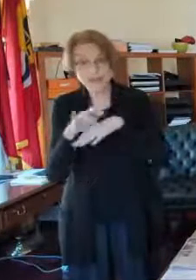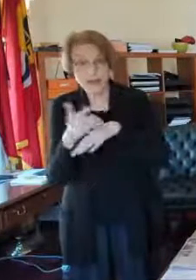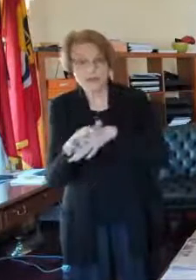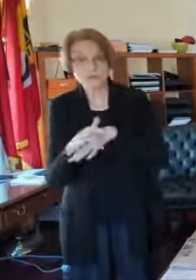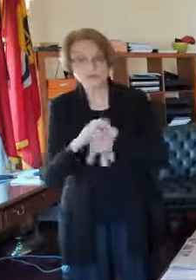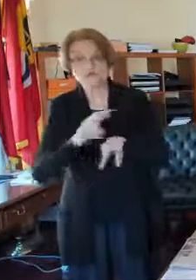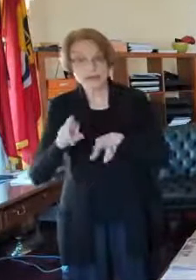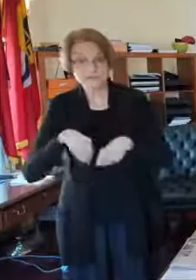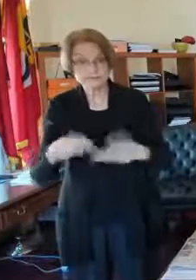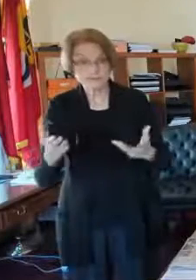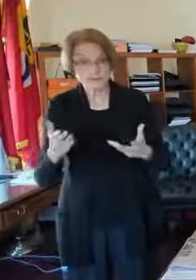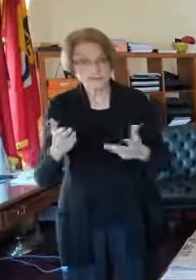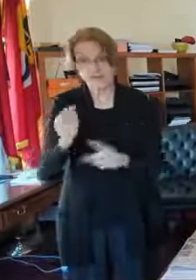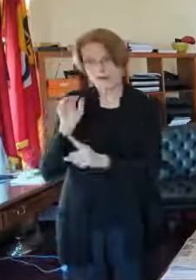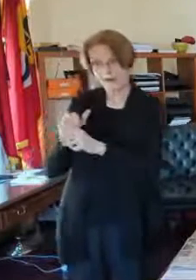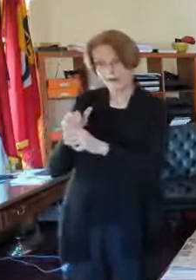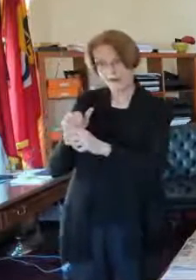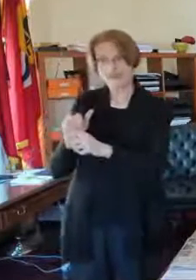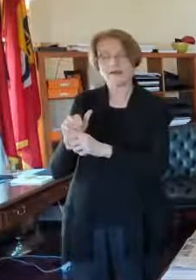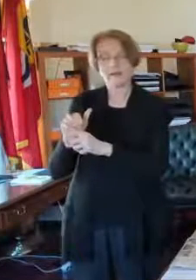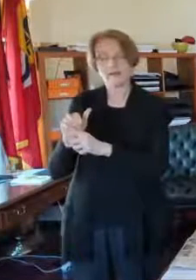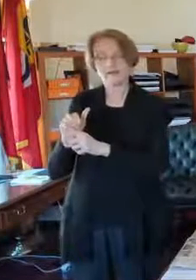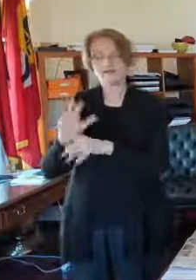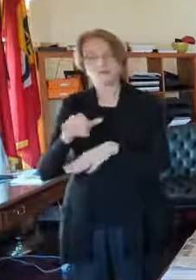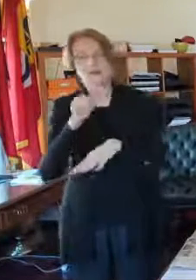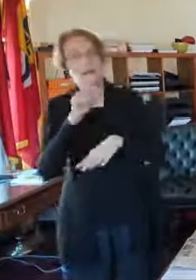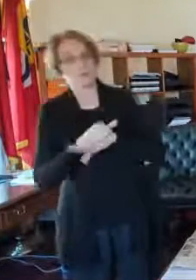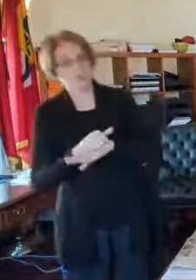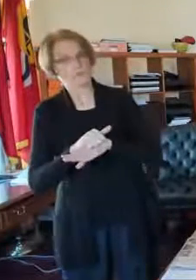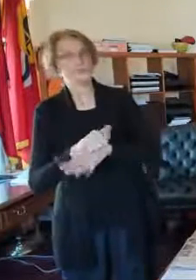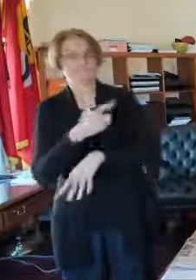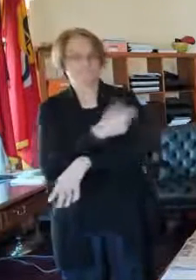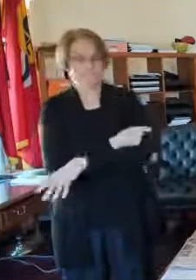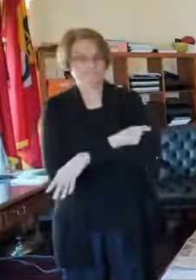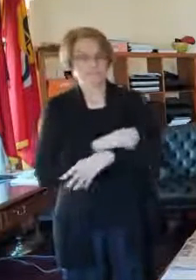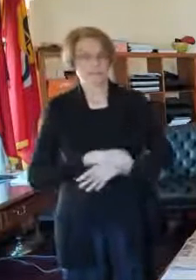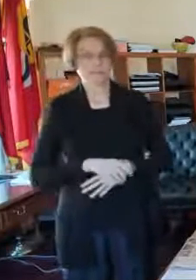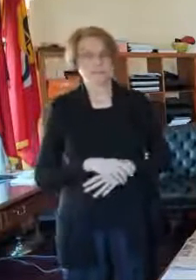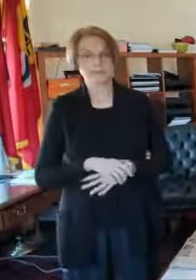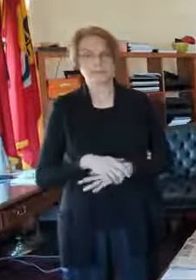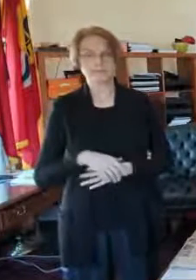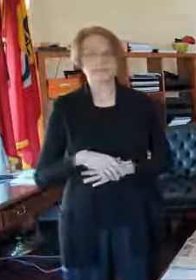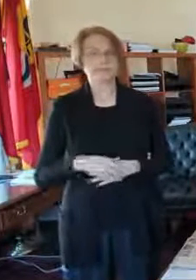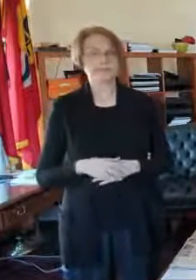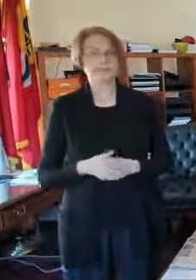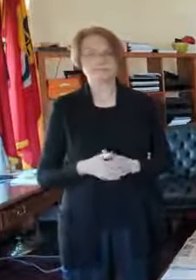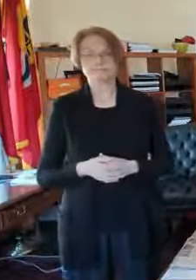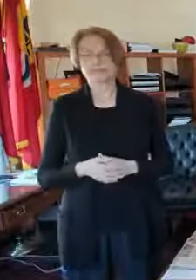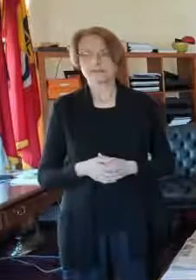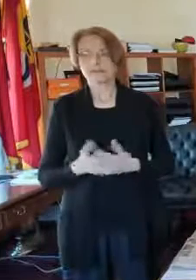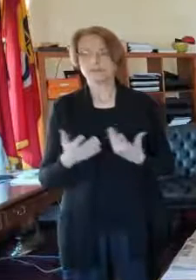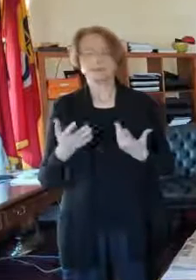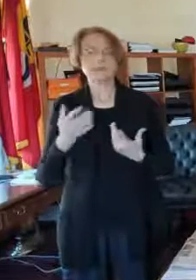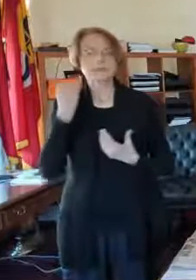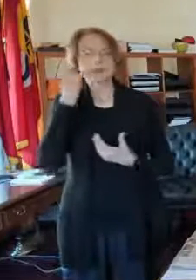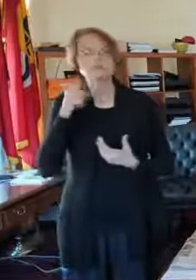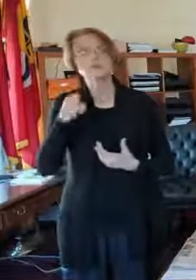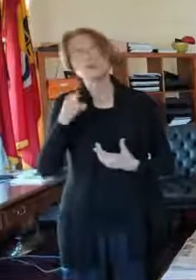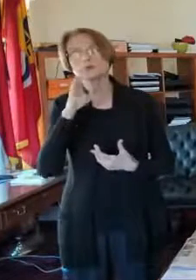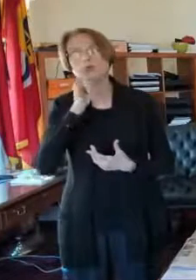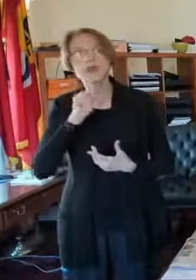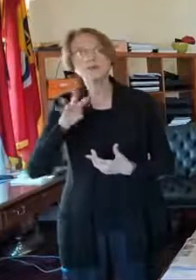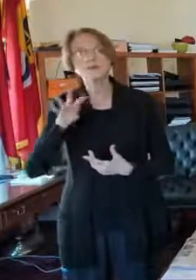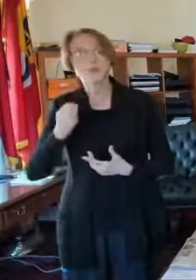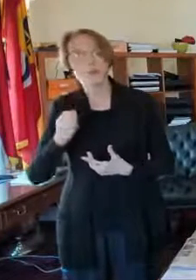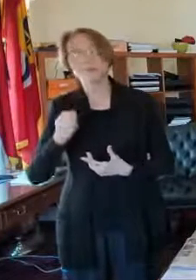they can notify you and you can make an appointment. So you fall in the same category if you're 40, let's say, and have